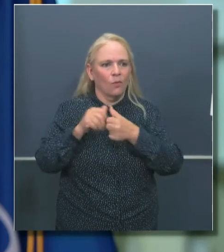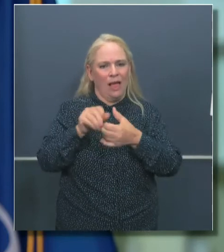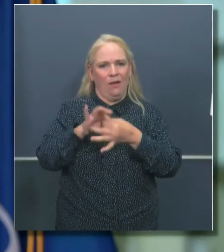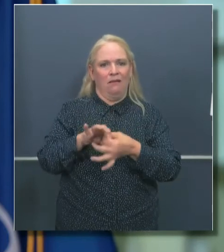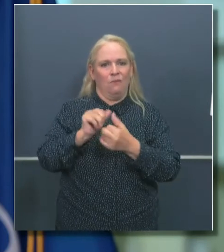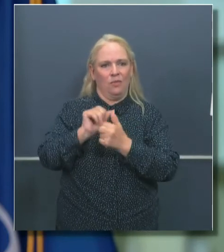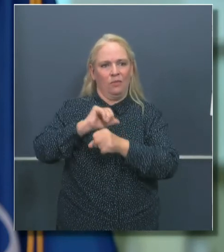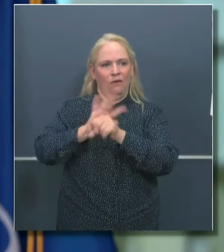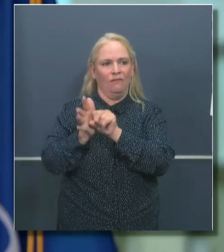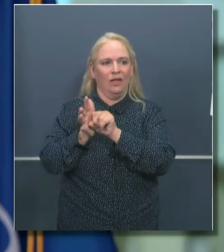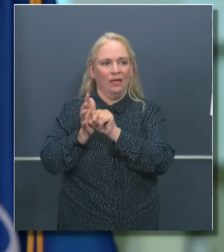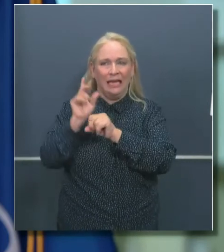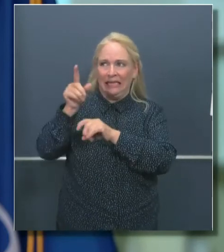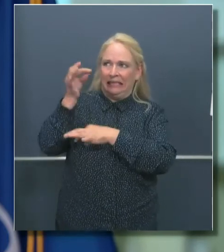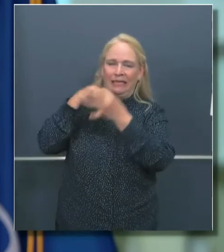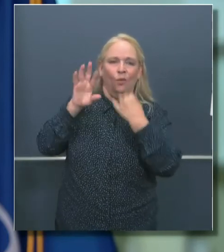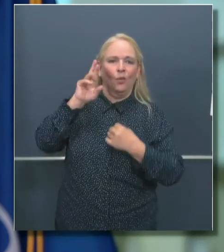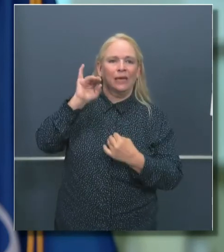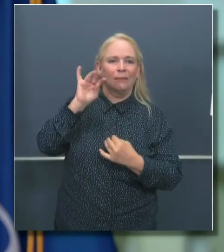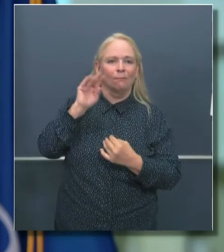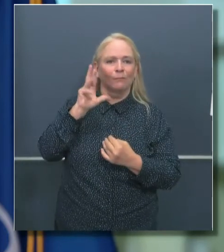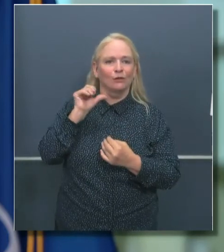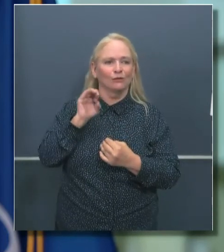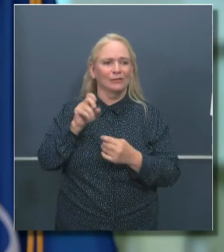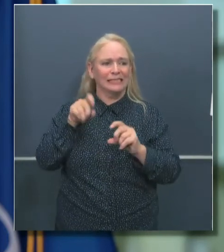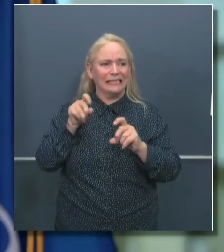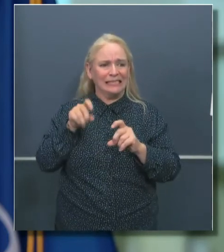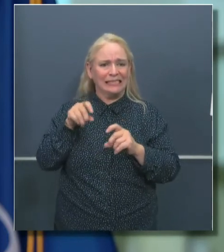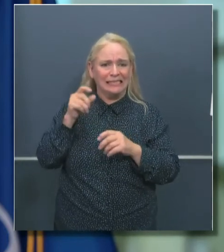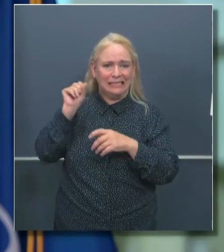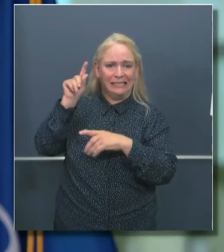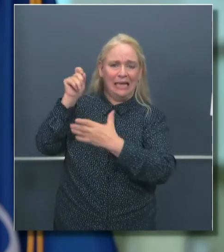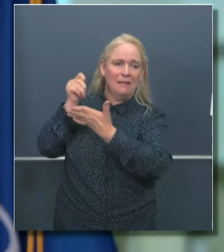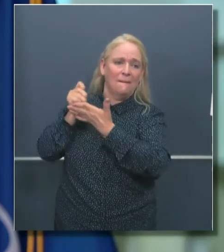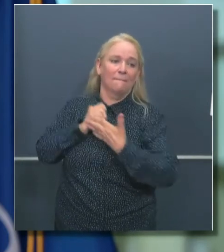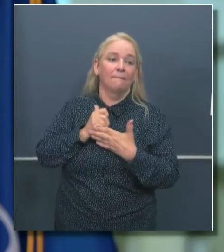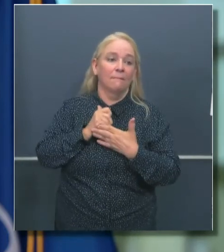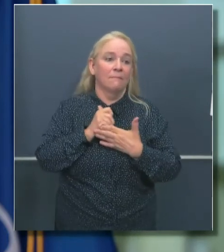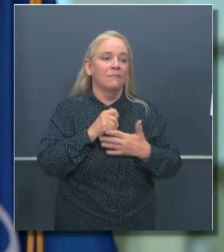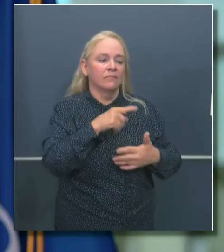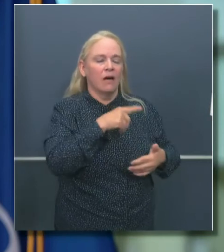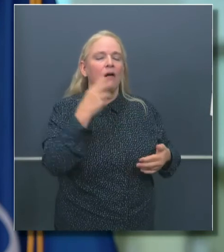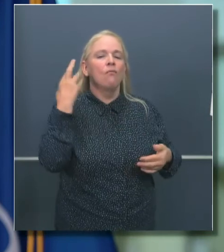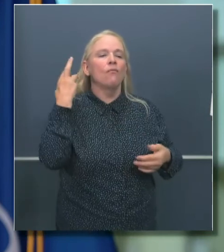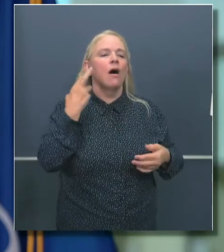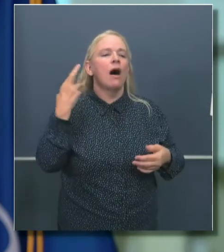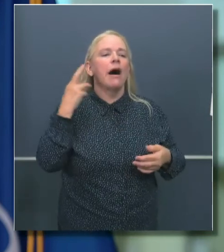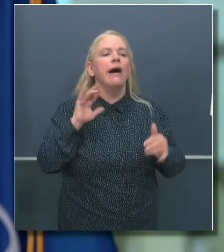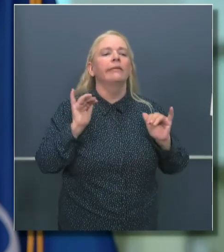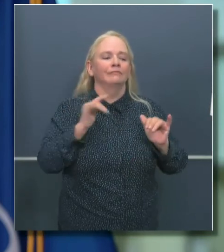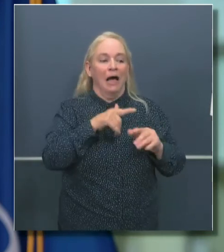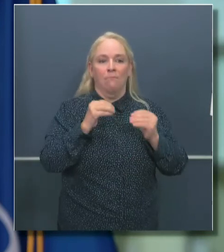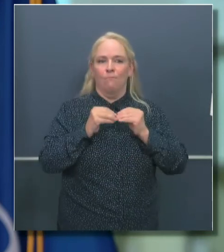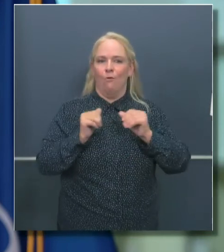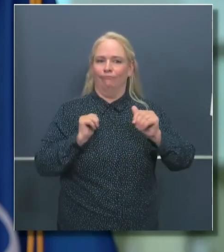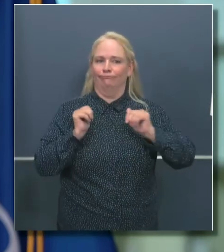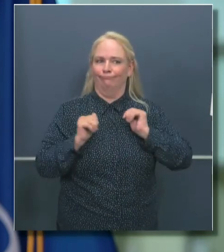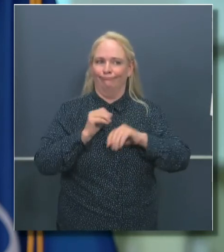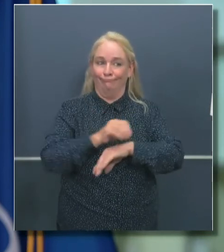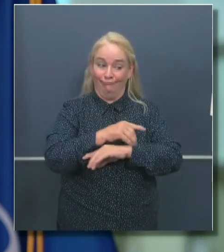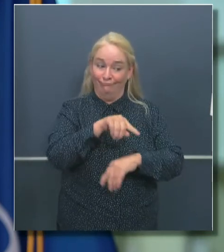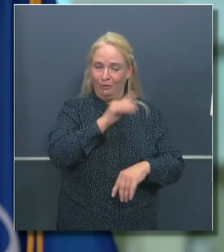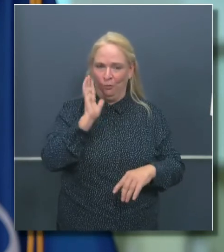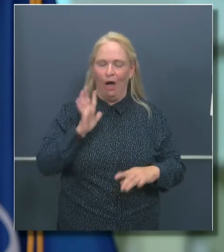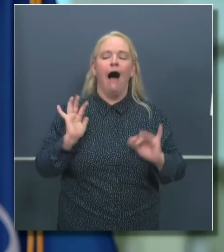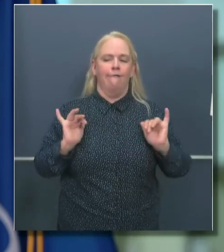So we have their attention, I assure you. And let me just say, not only is it demonstrable in that conversation we had